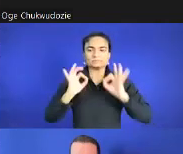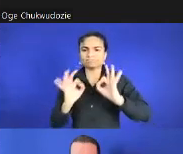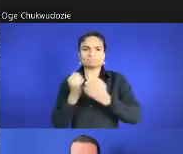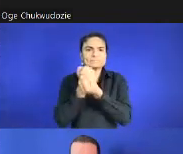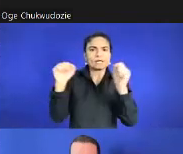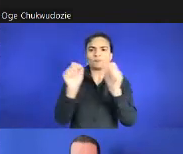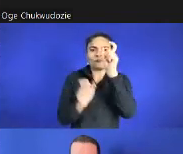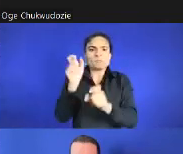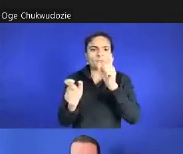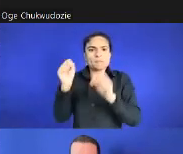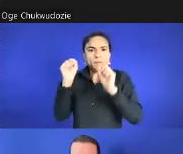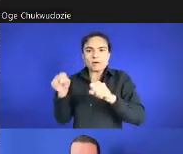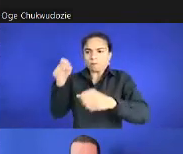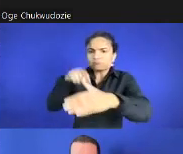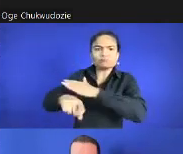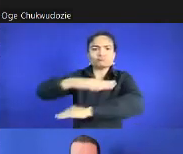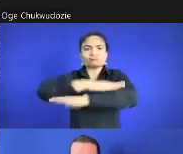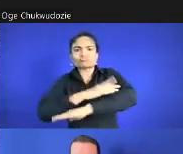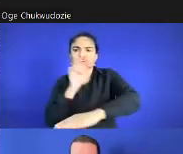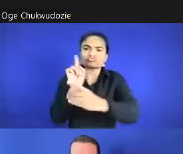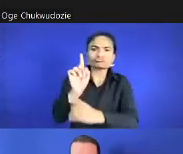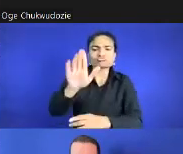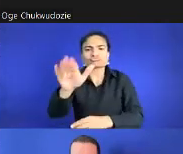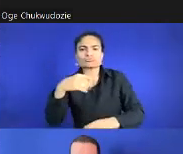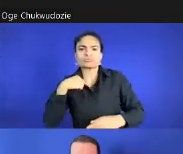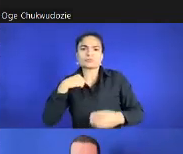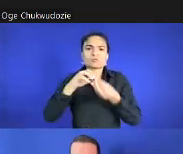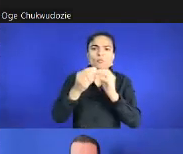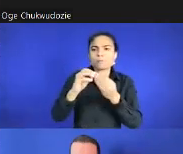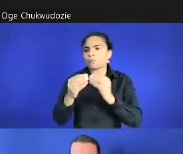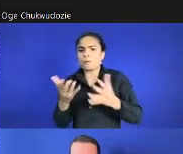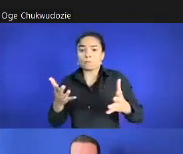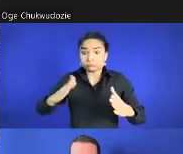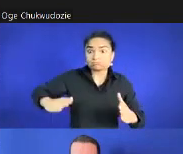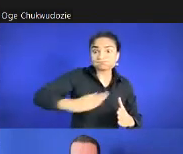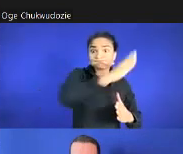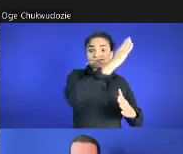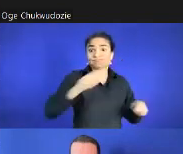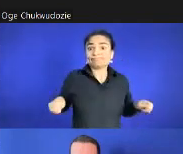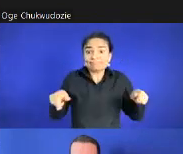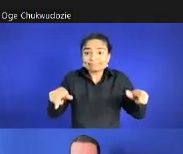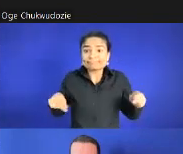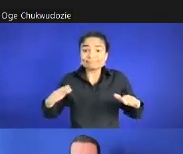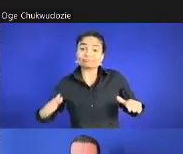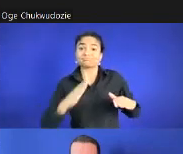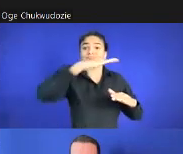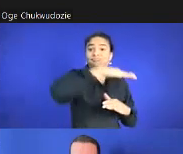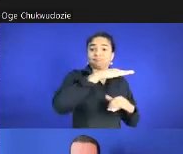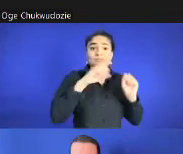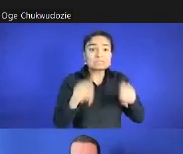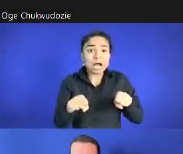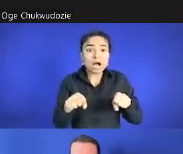these mechanisms. So we need to look within and check to see that we